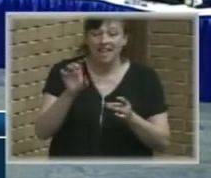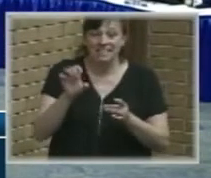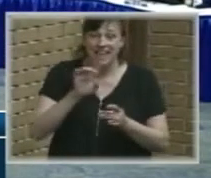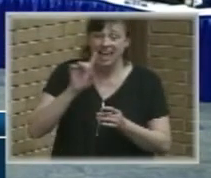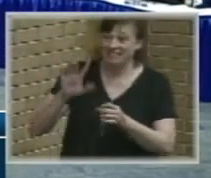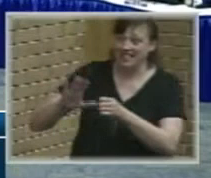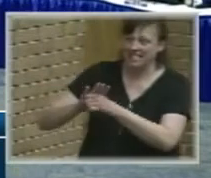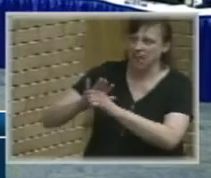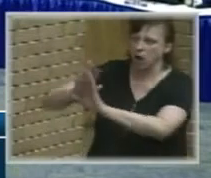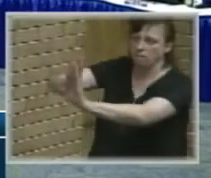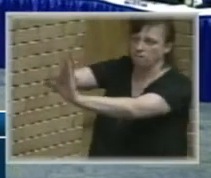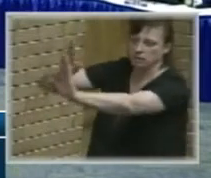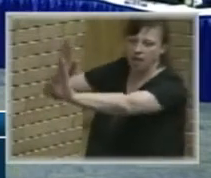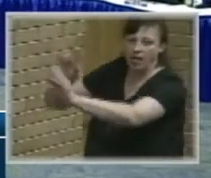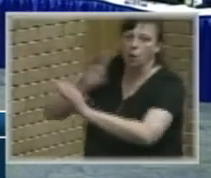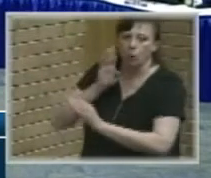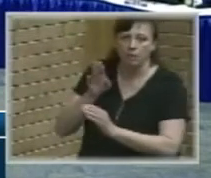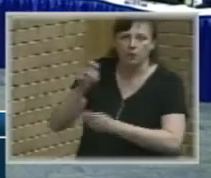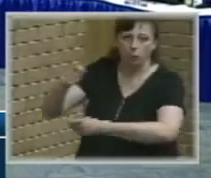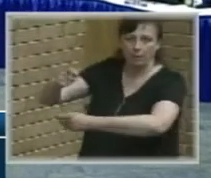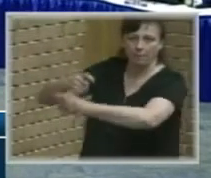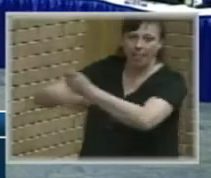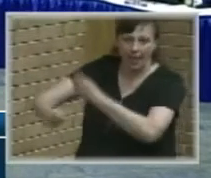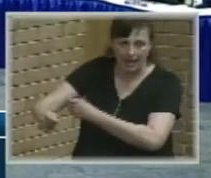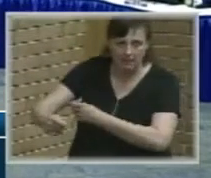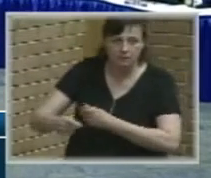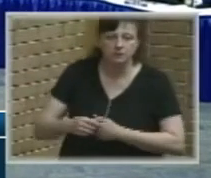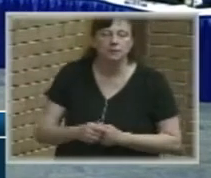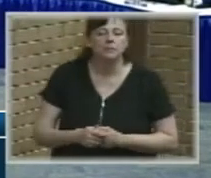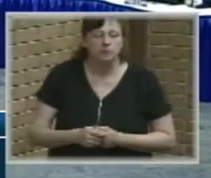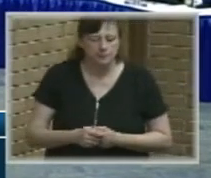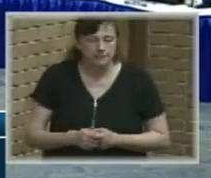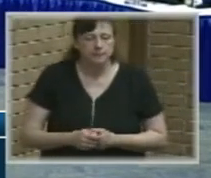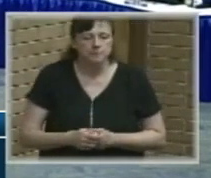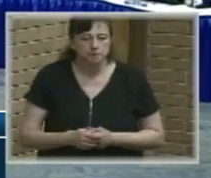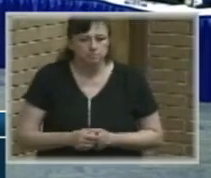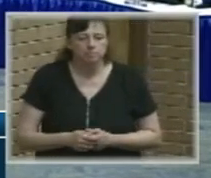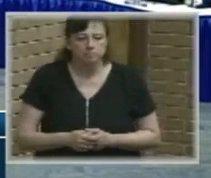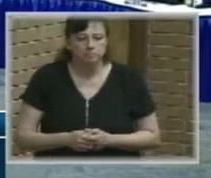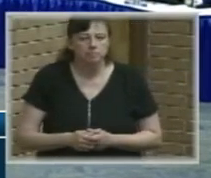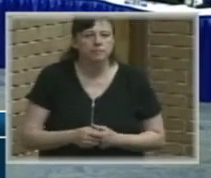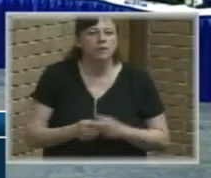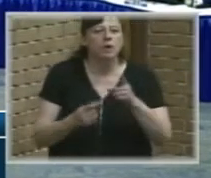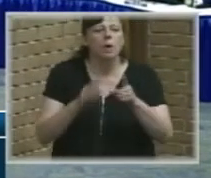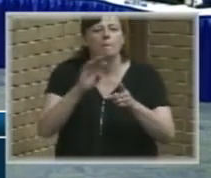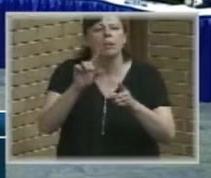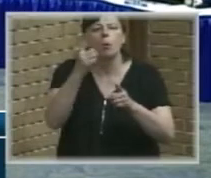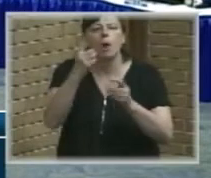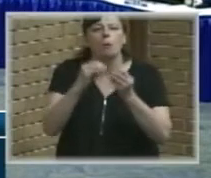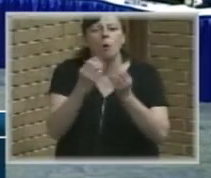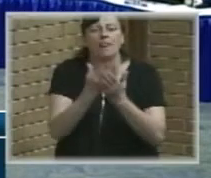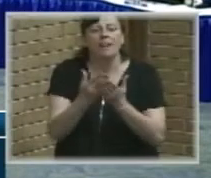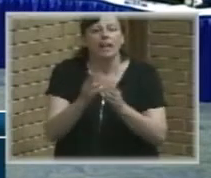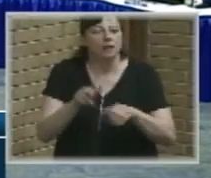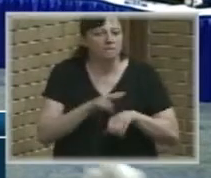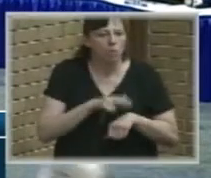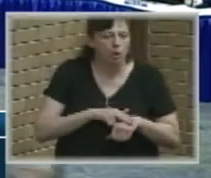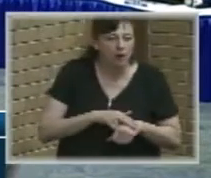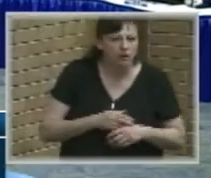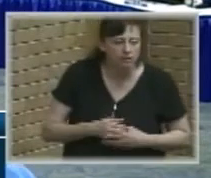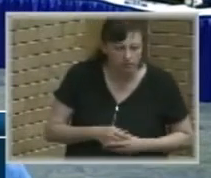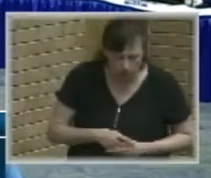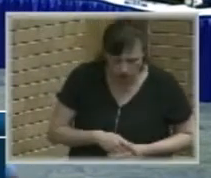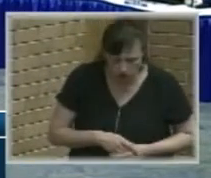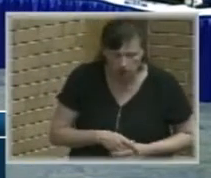entire facade is going to be replaced. That's the condition. Yes. Good. Yep. Of course.